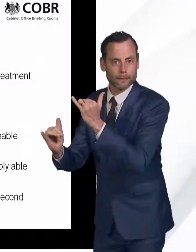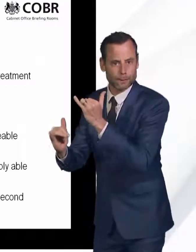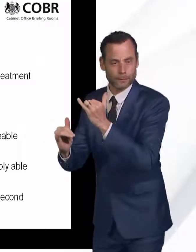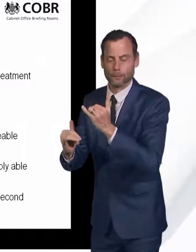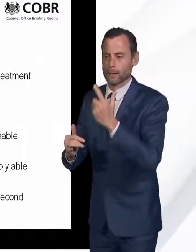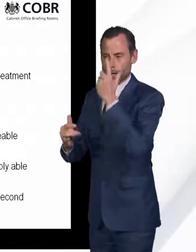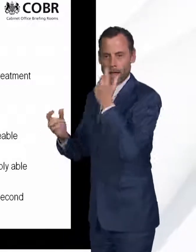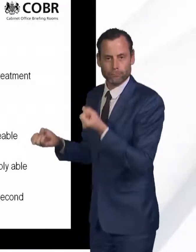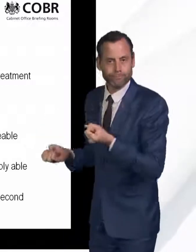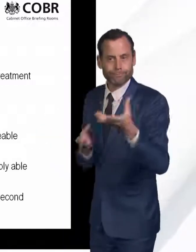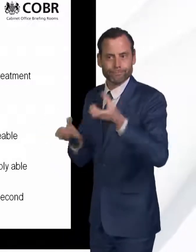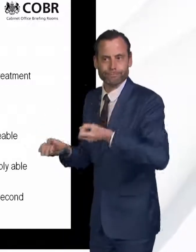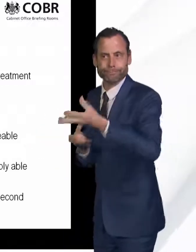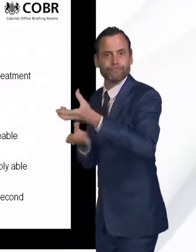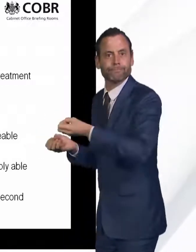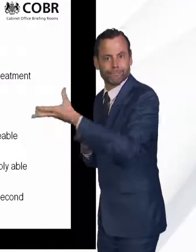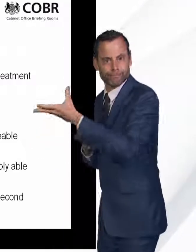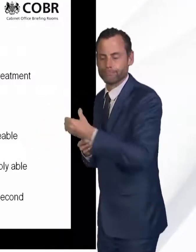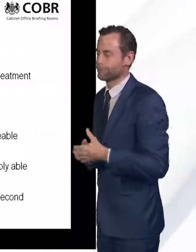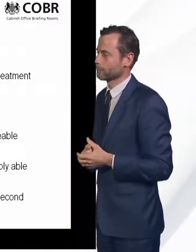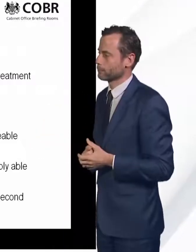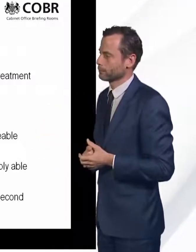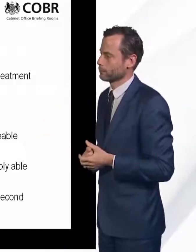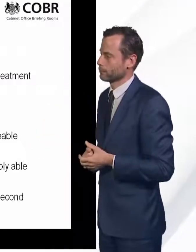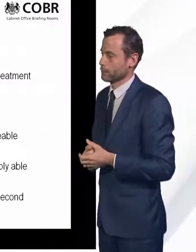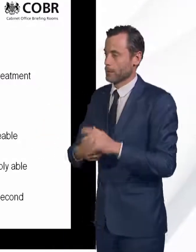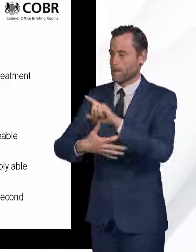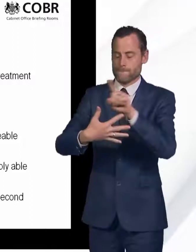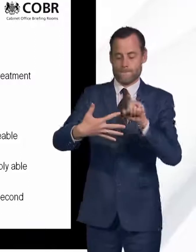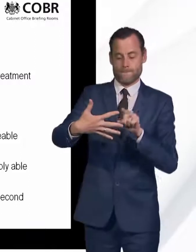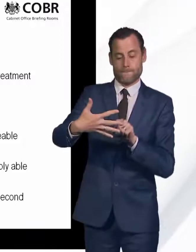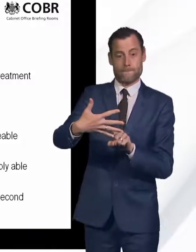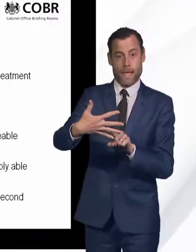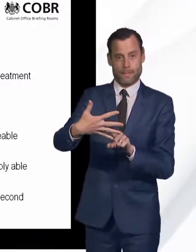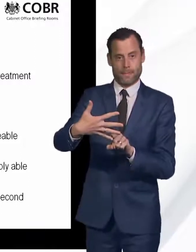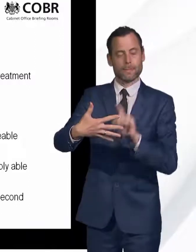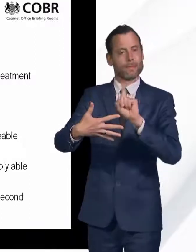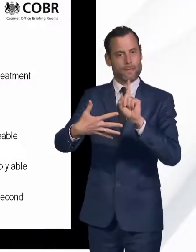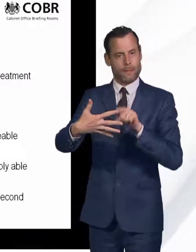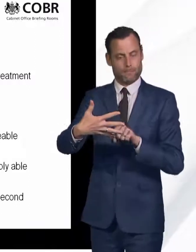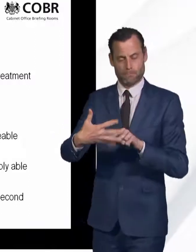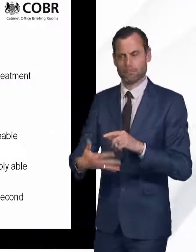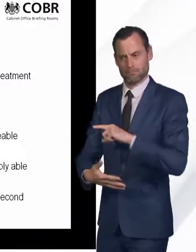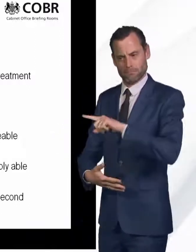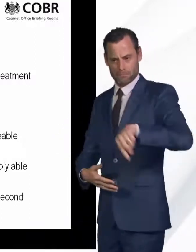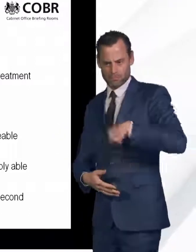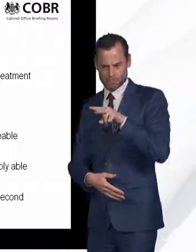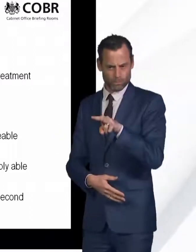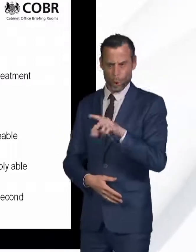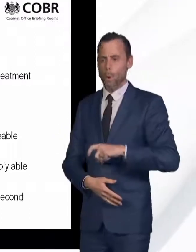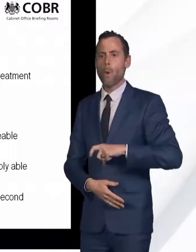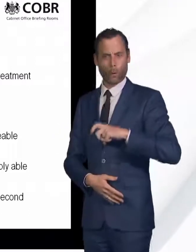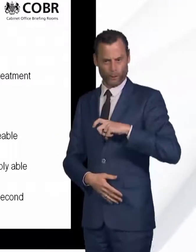able to meet future demand. And the 5th test is that we must be confident that any adjustments that